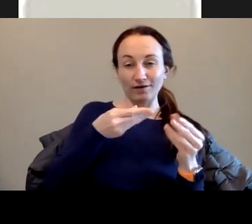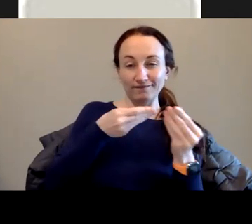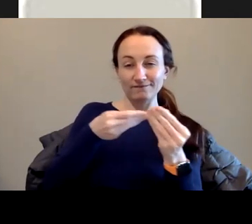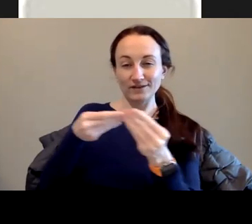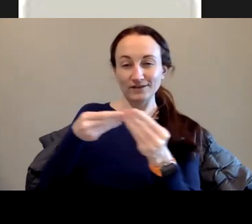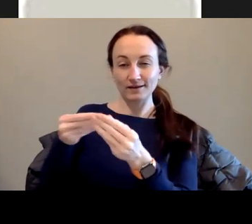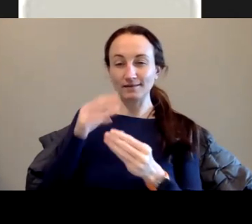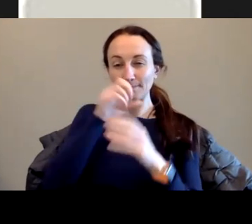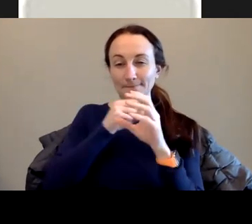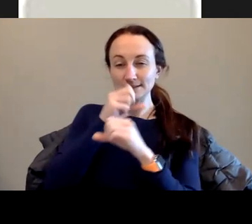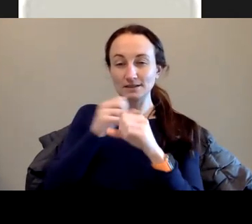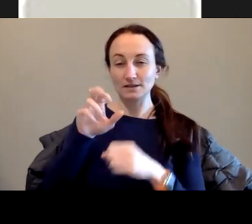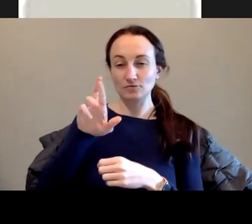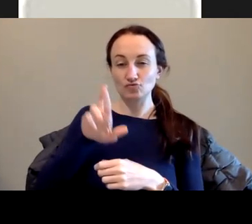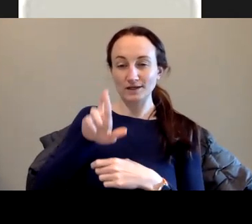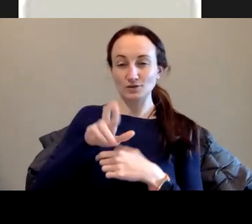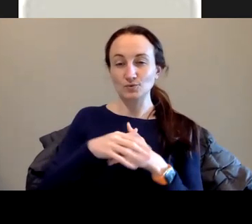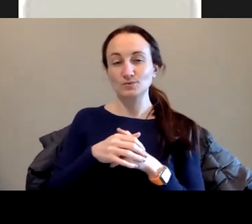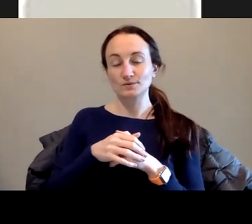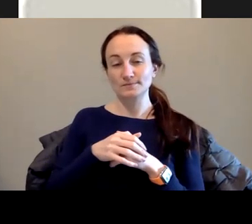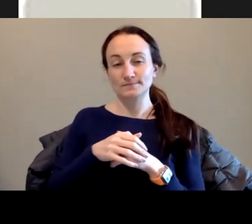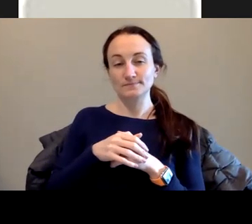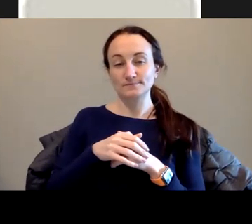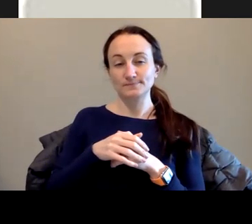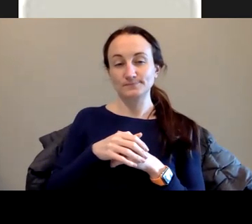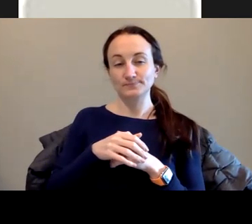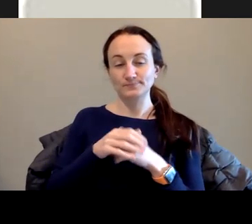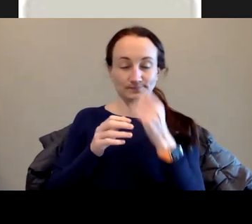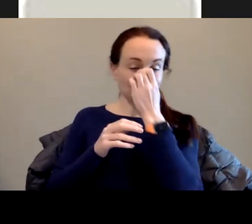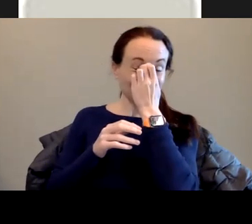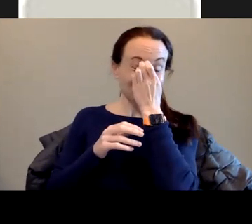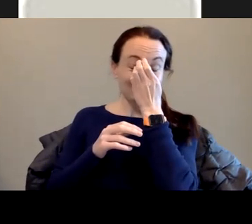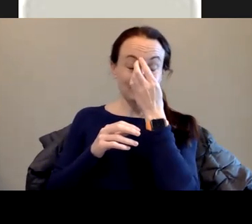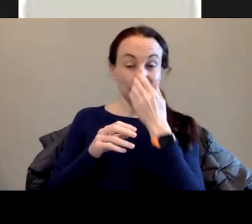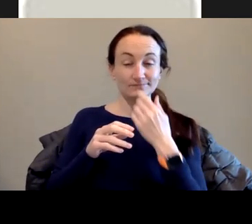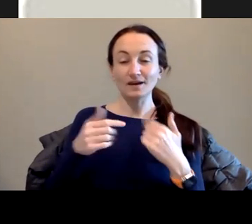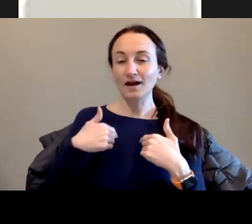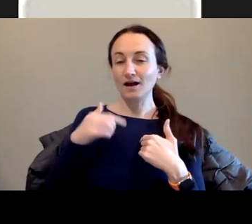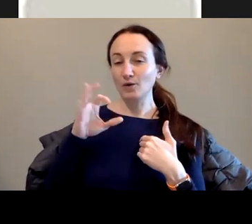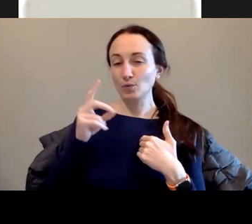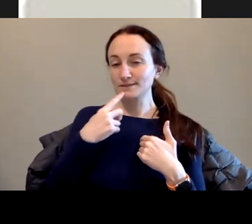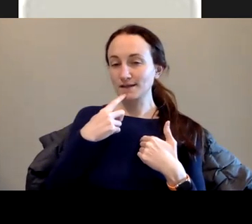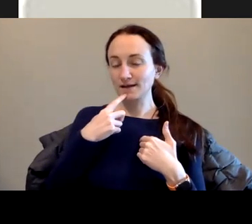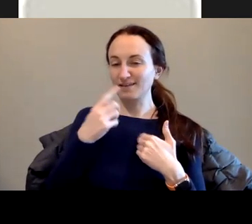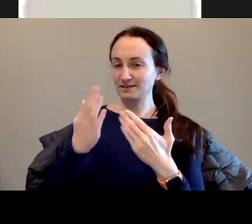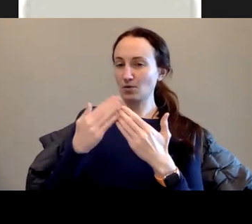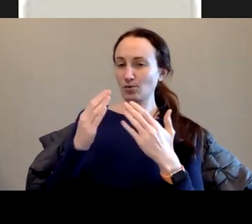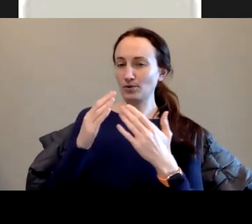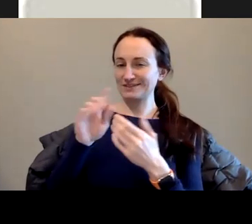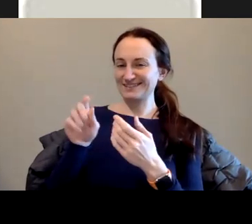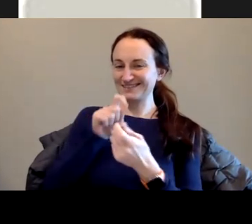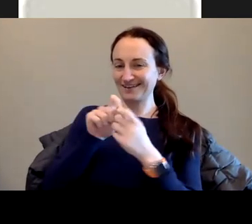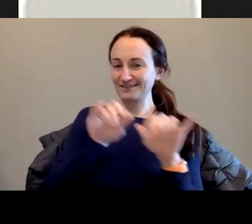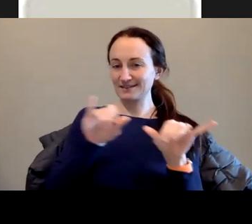residues. So this is sort of I would say, yeah, almost identical to